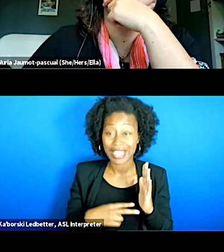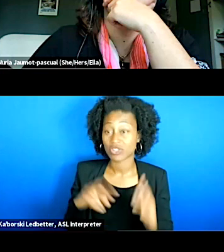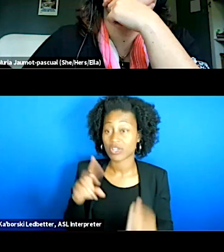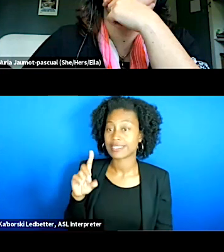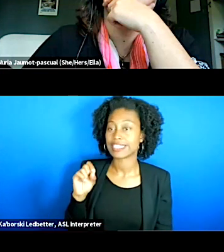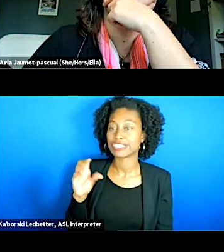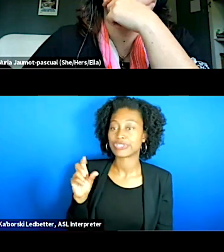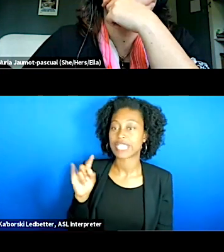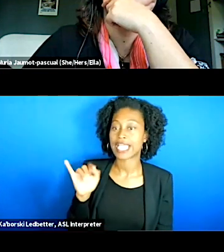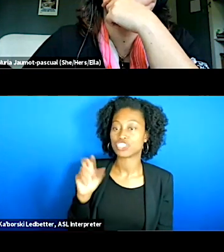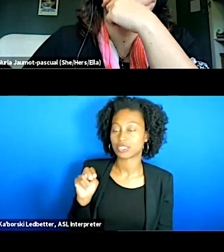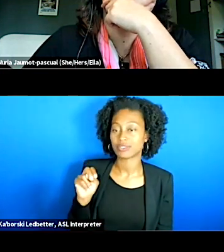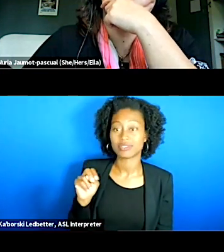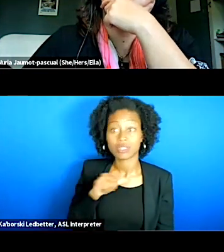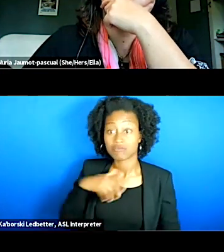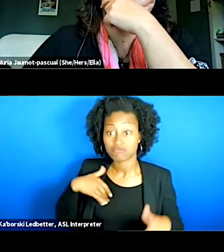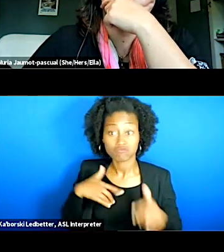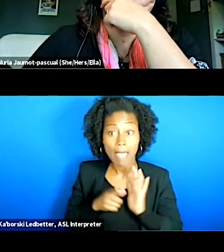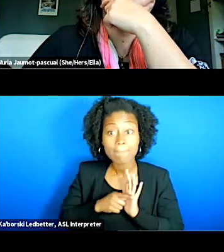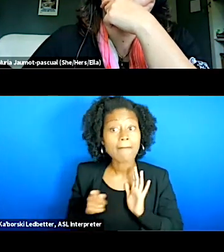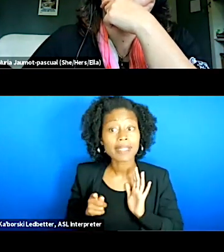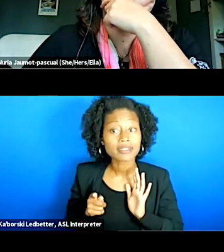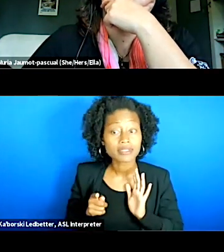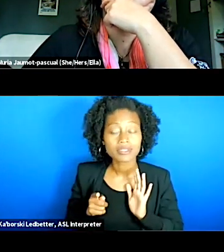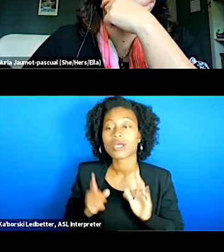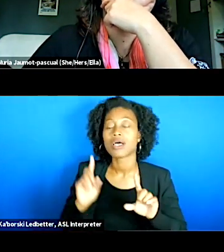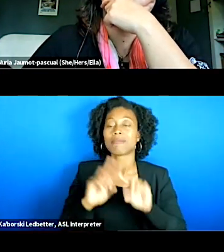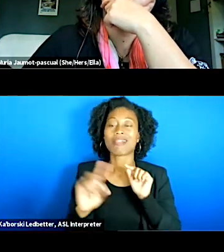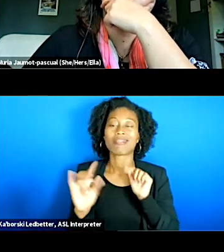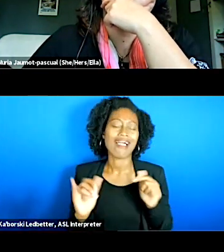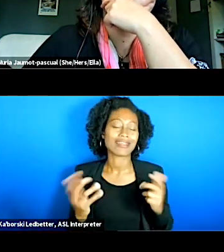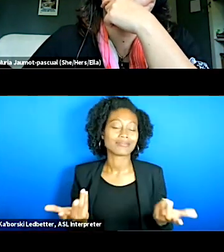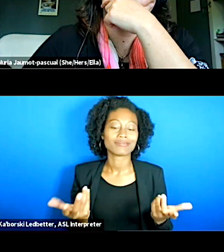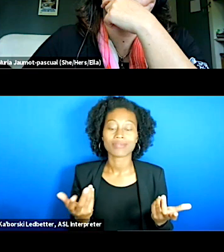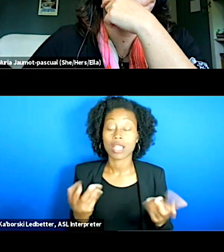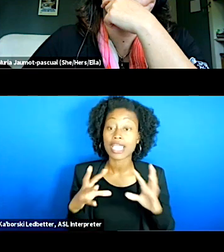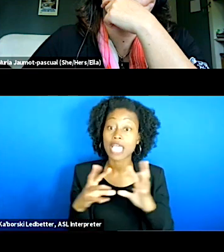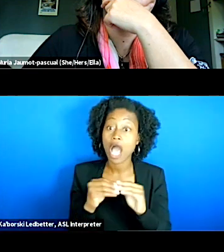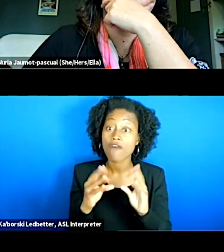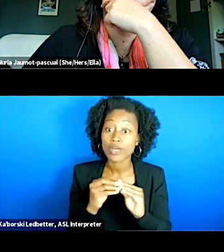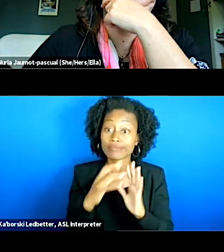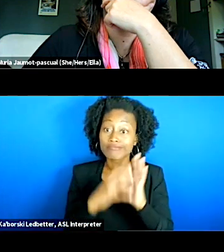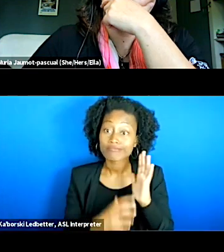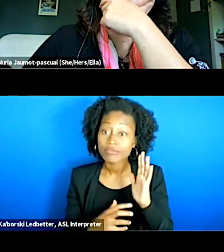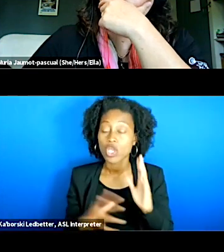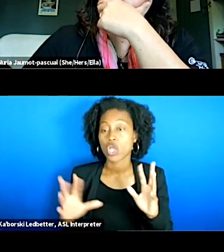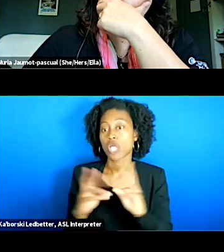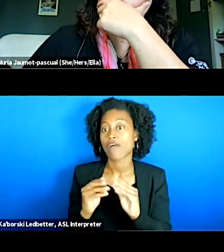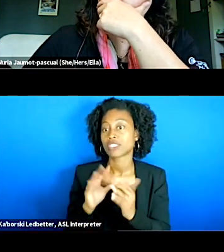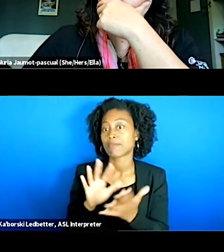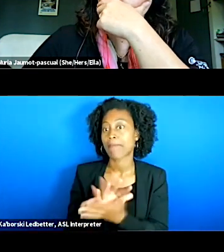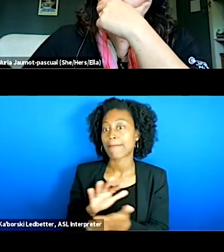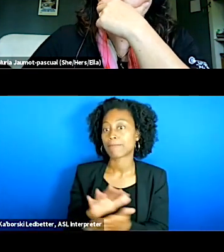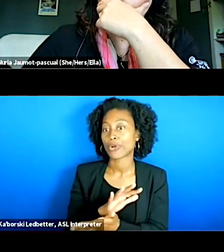dissertations. They are some conference proceedings or conference papers. And